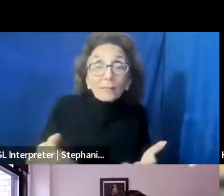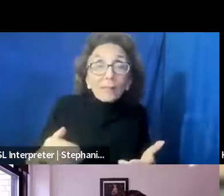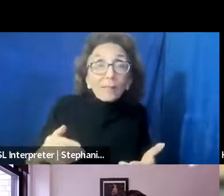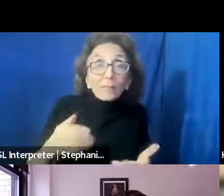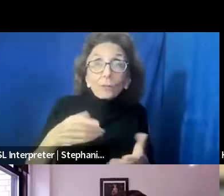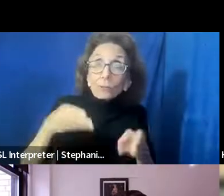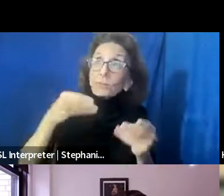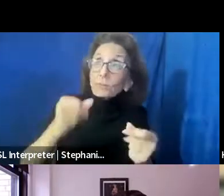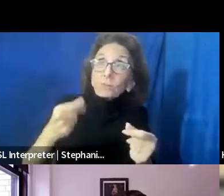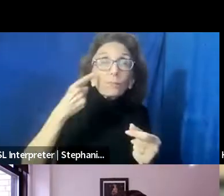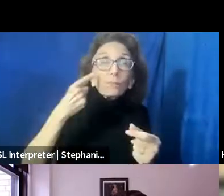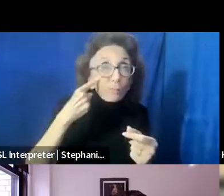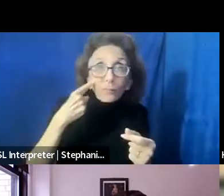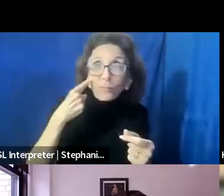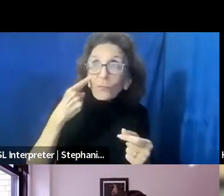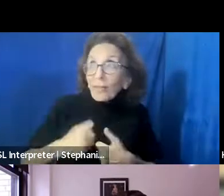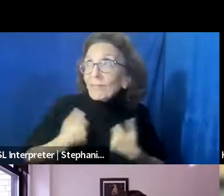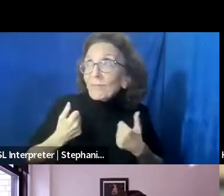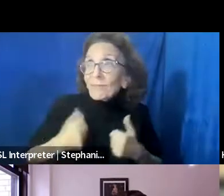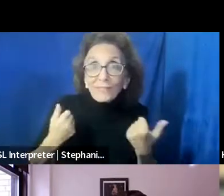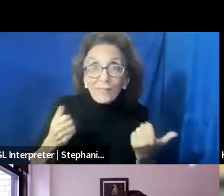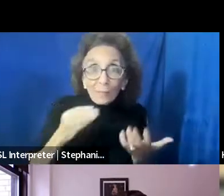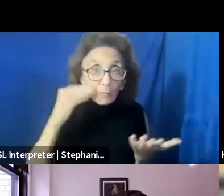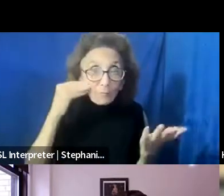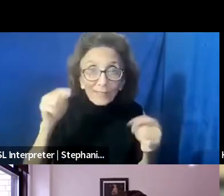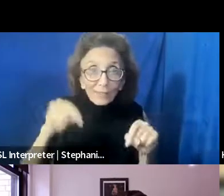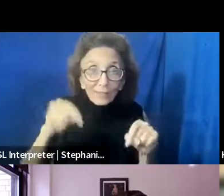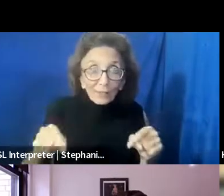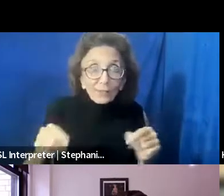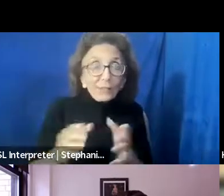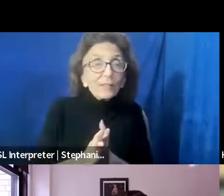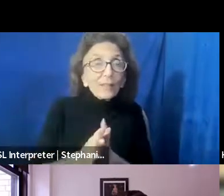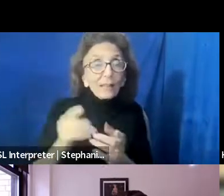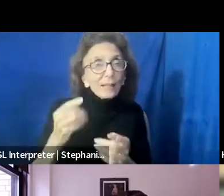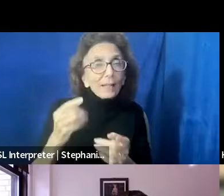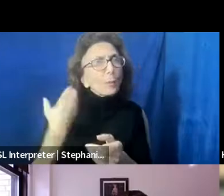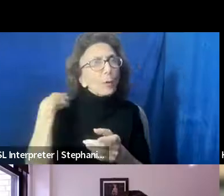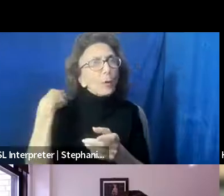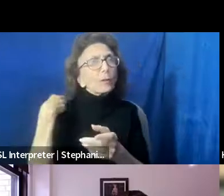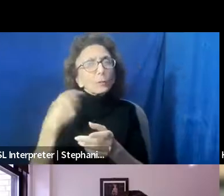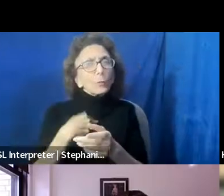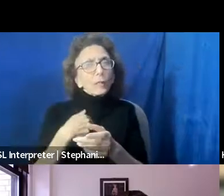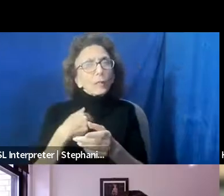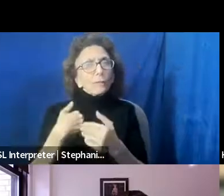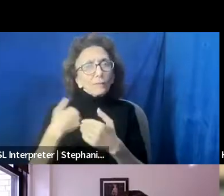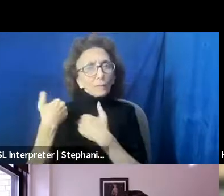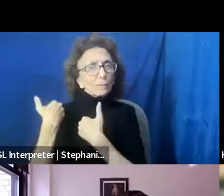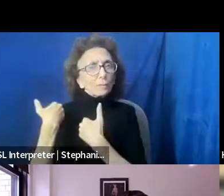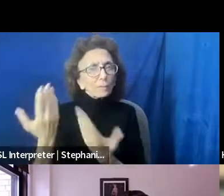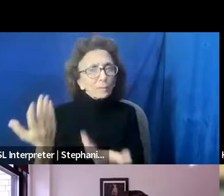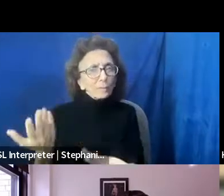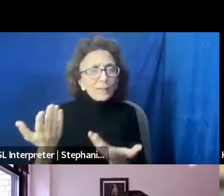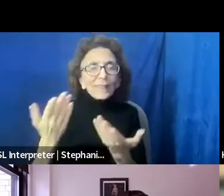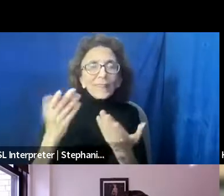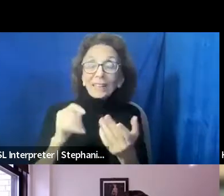as employers. And it is very challenging, and that